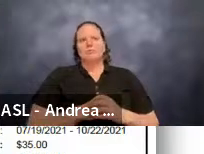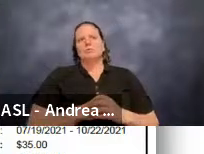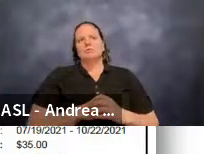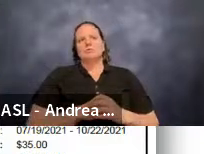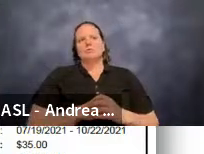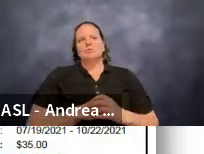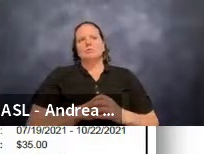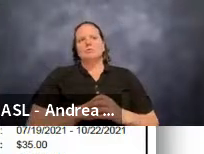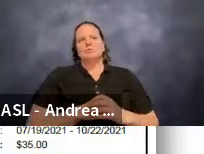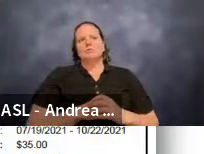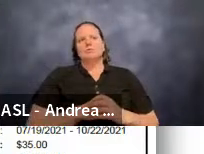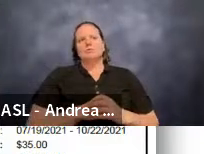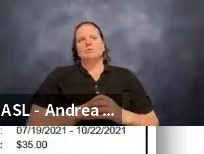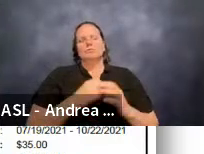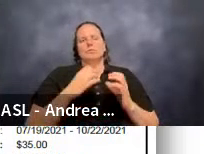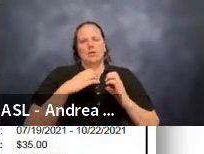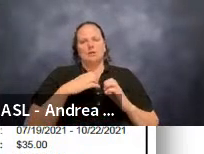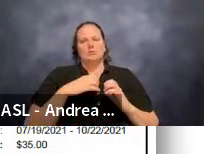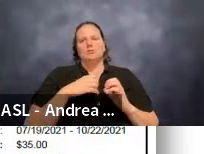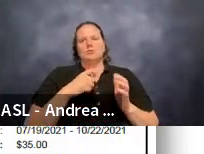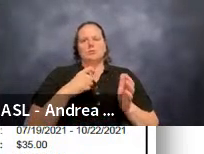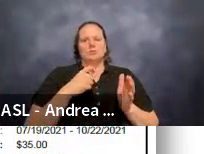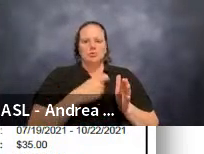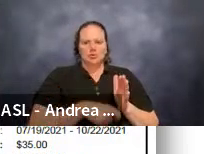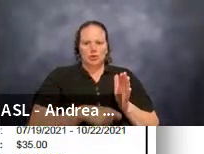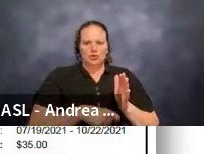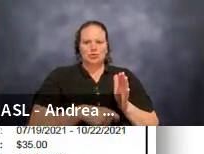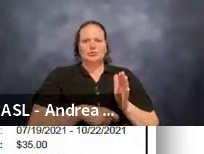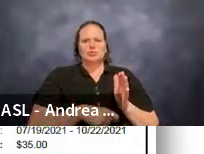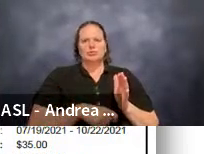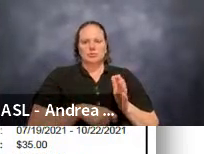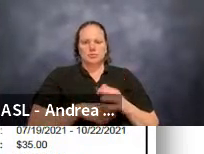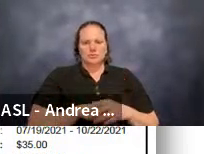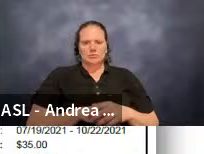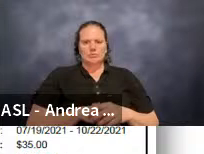how customers are charged and how they're on that.